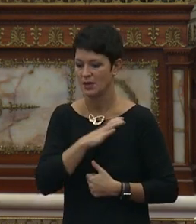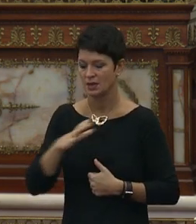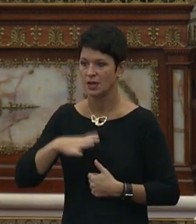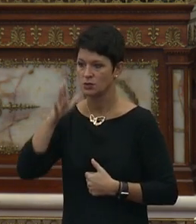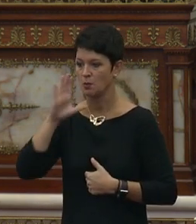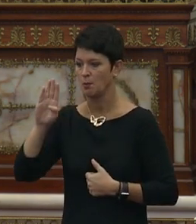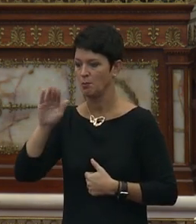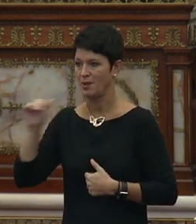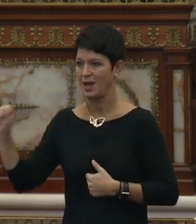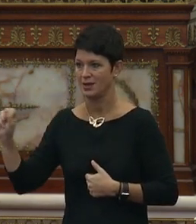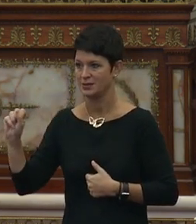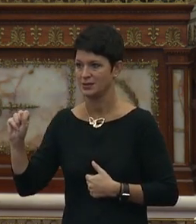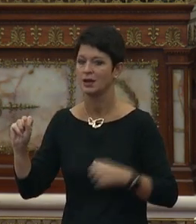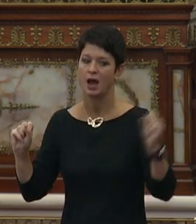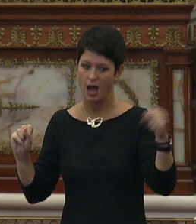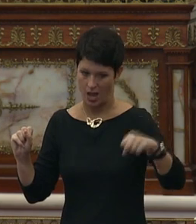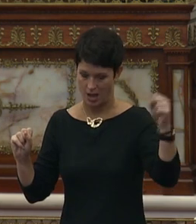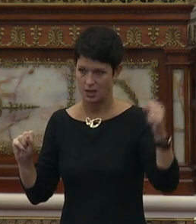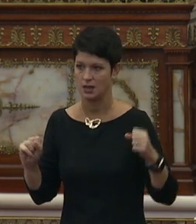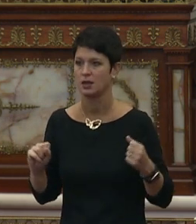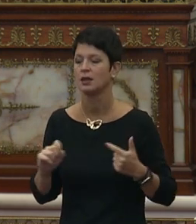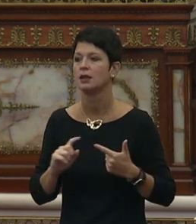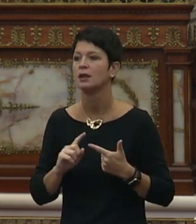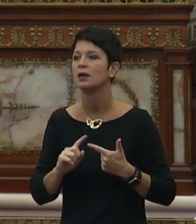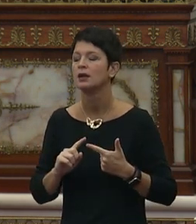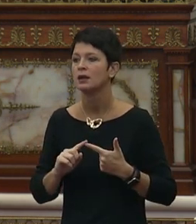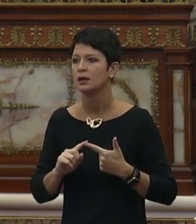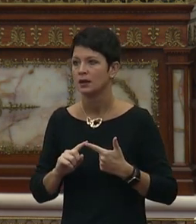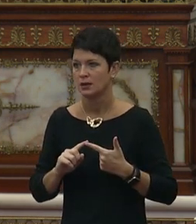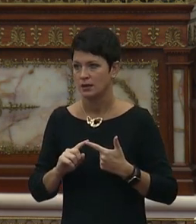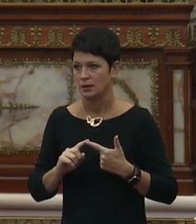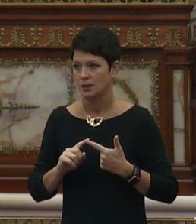Councilwoman Bass? Aye.